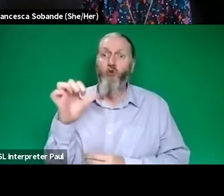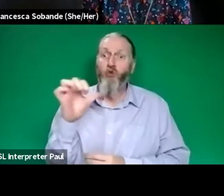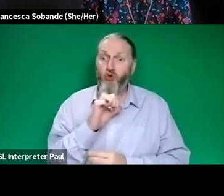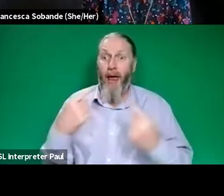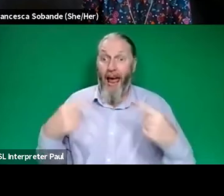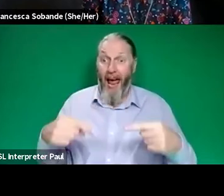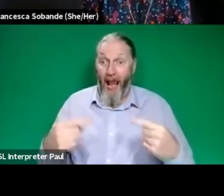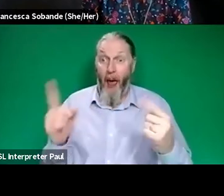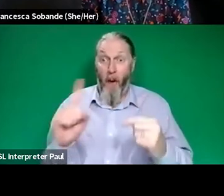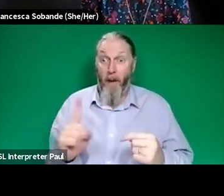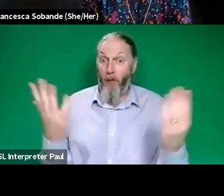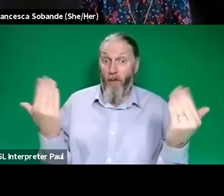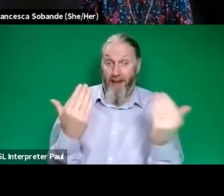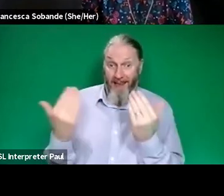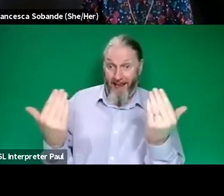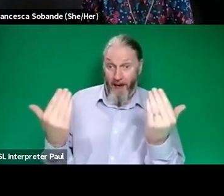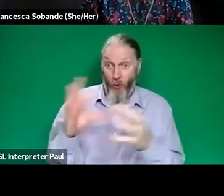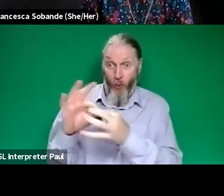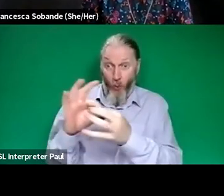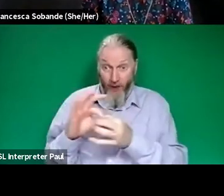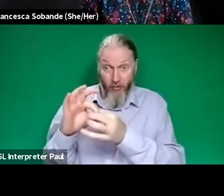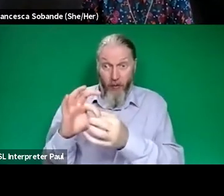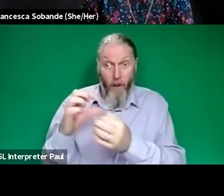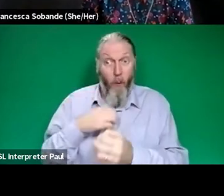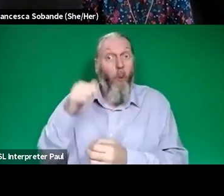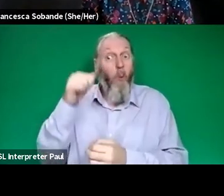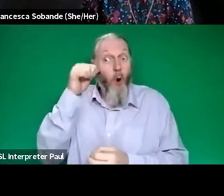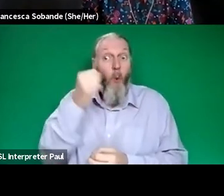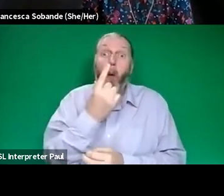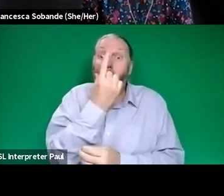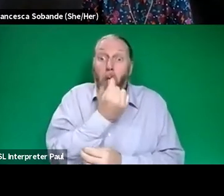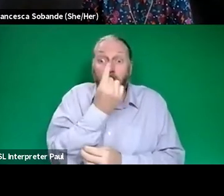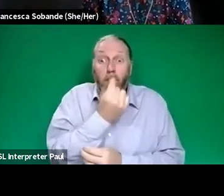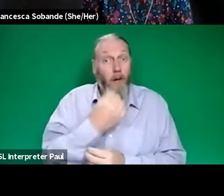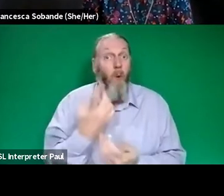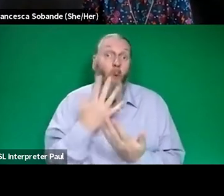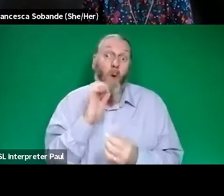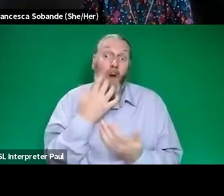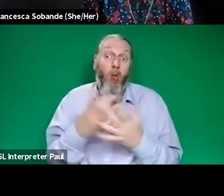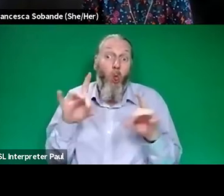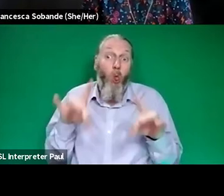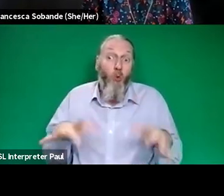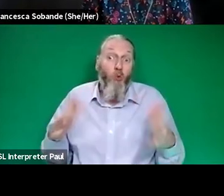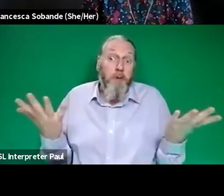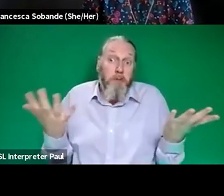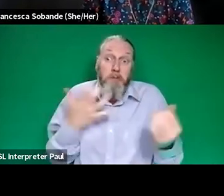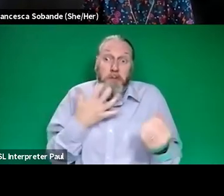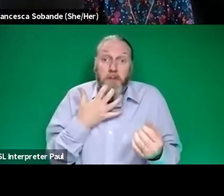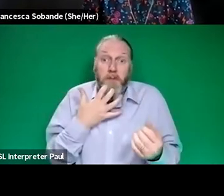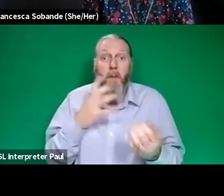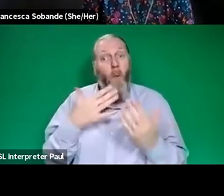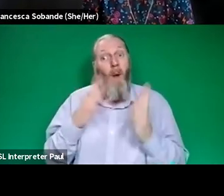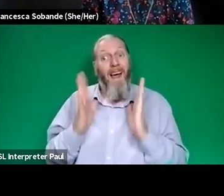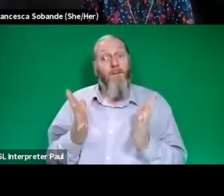could lose, on what's at stake, and then to let people decide their own, whether or not to take those